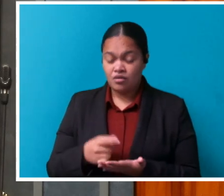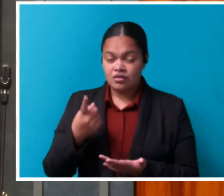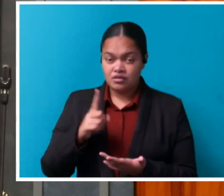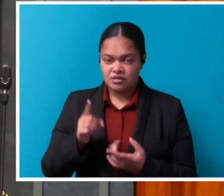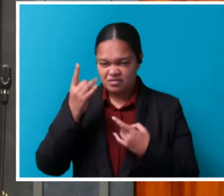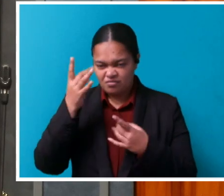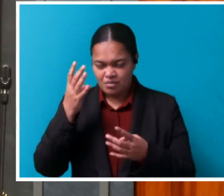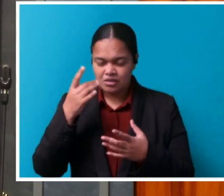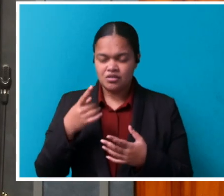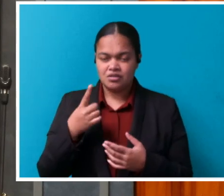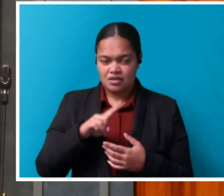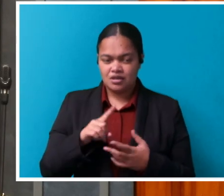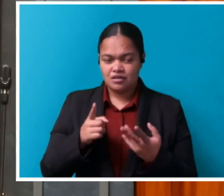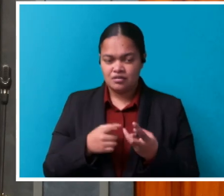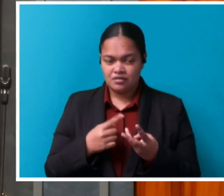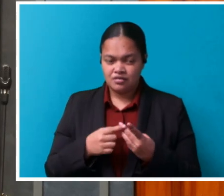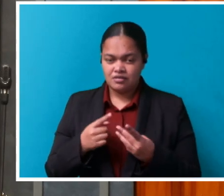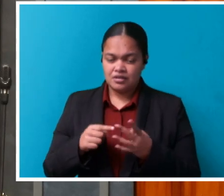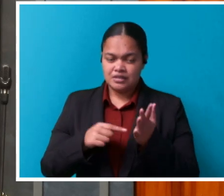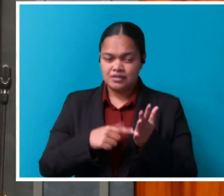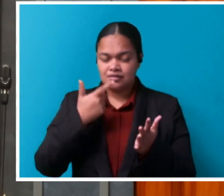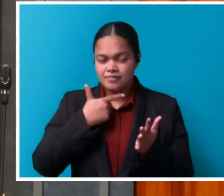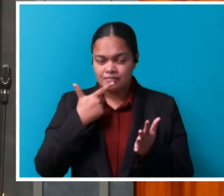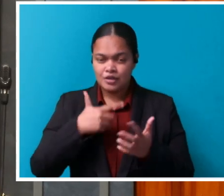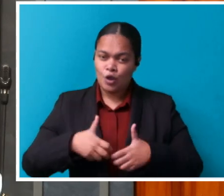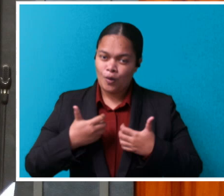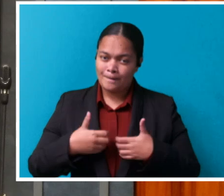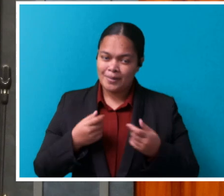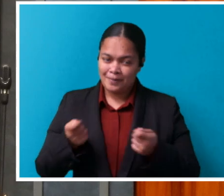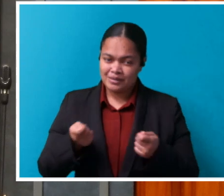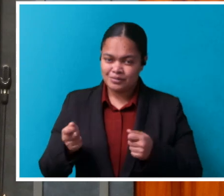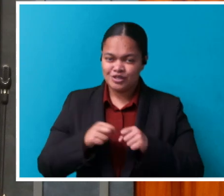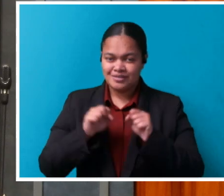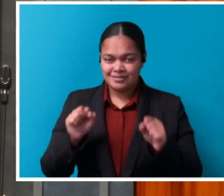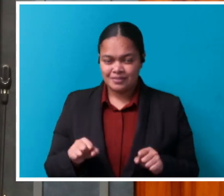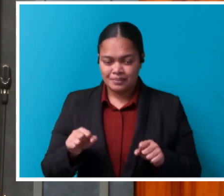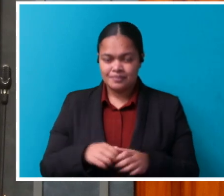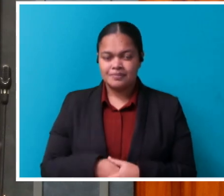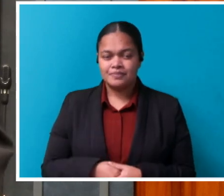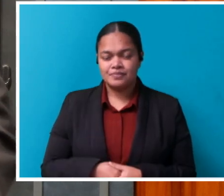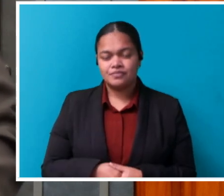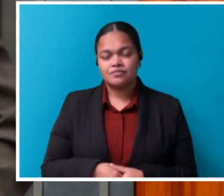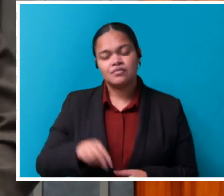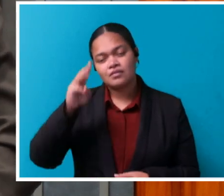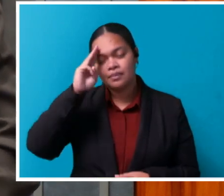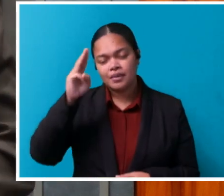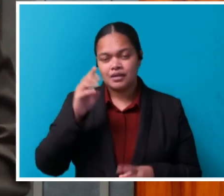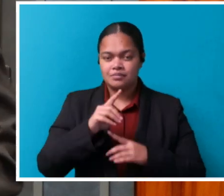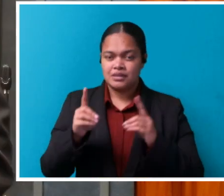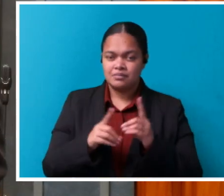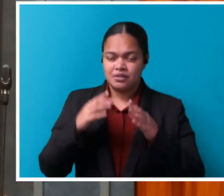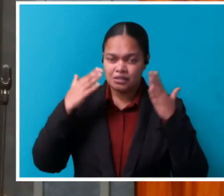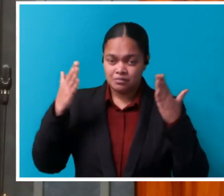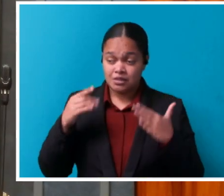Connect facilities, and the TSLS Complaint Management System. Madam Deputy Speaker,